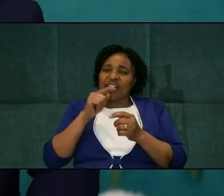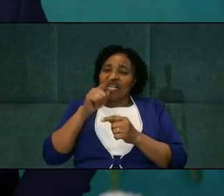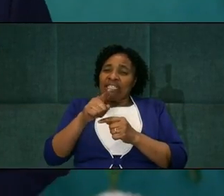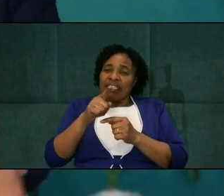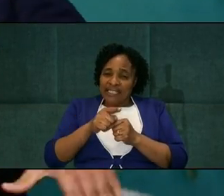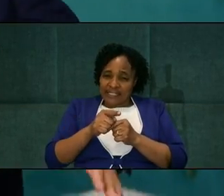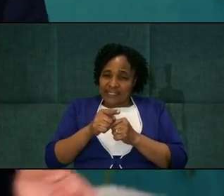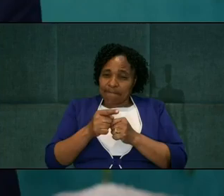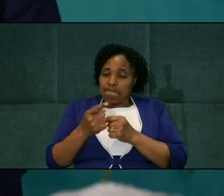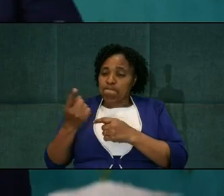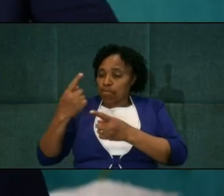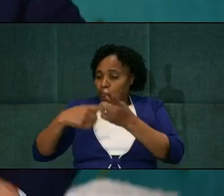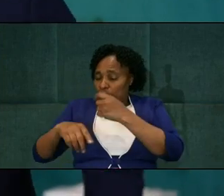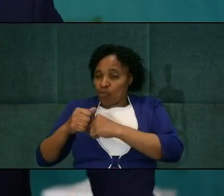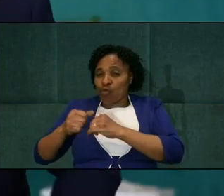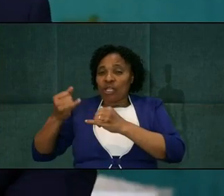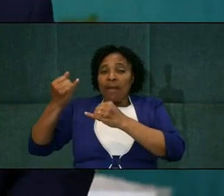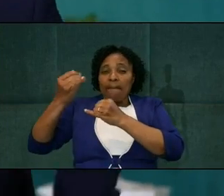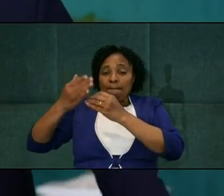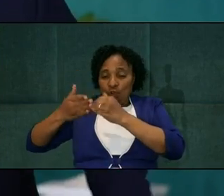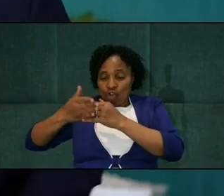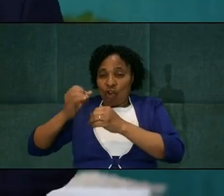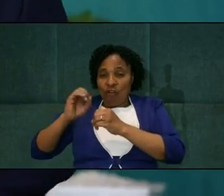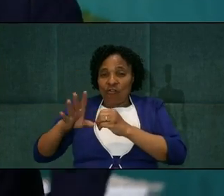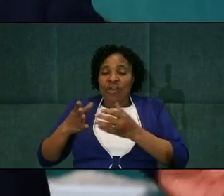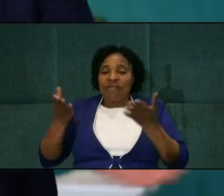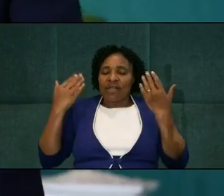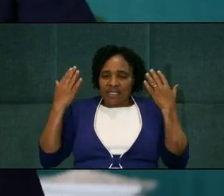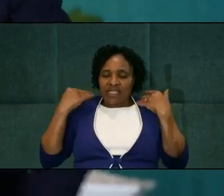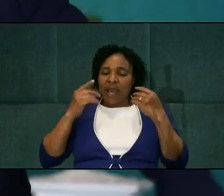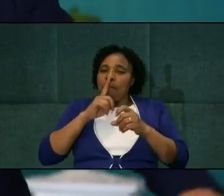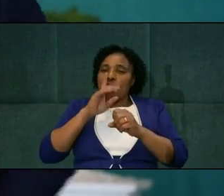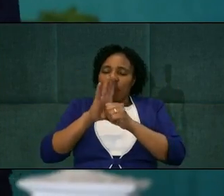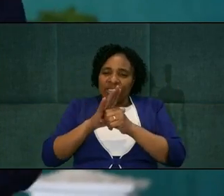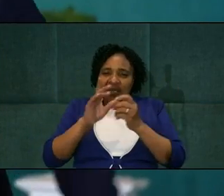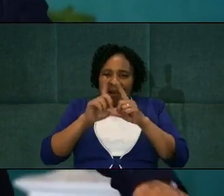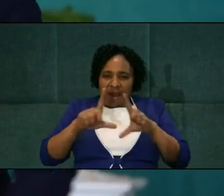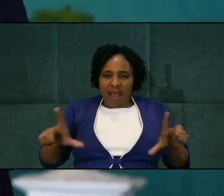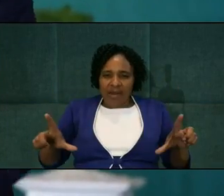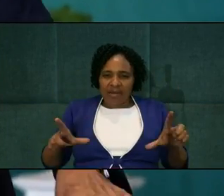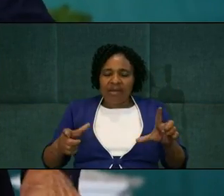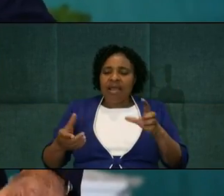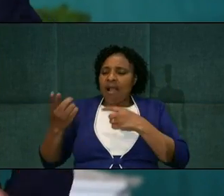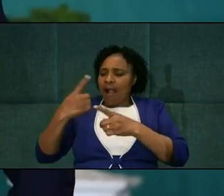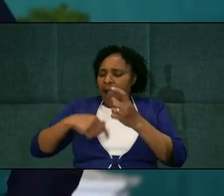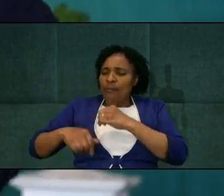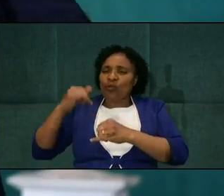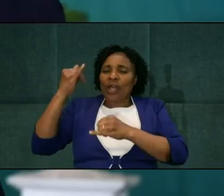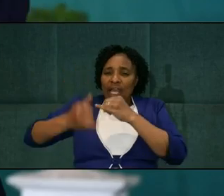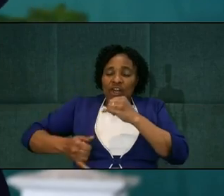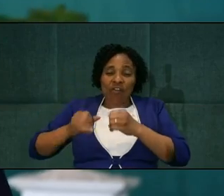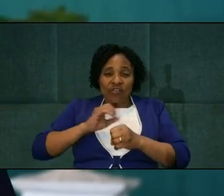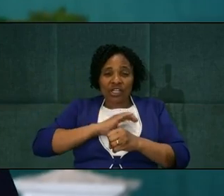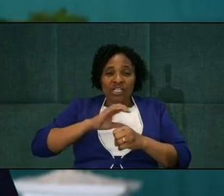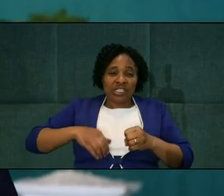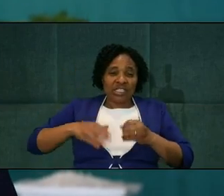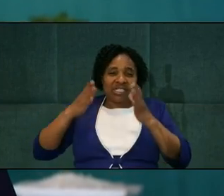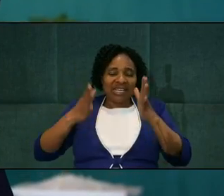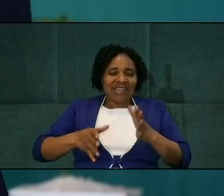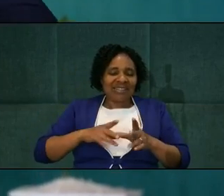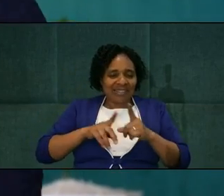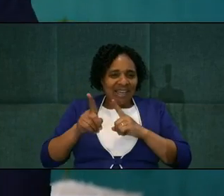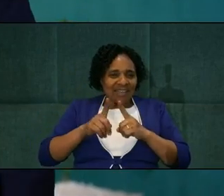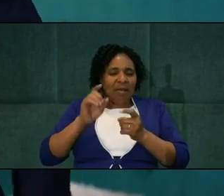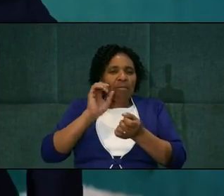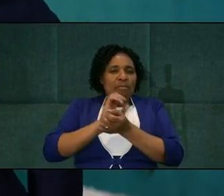the borders of eternity, came to the borders of the promised land, came to the end of their Christian journey, but could not make